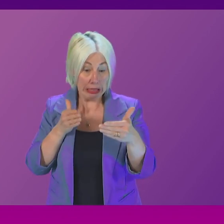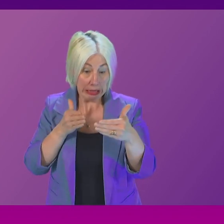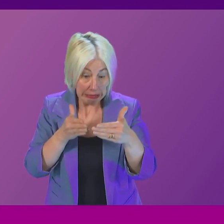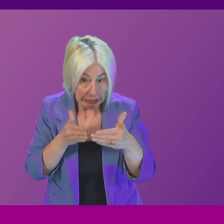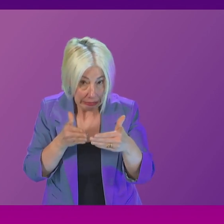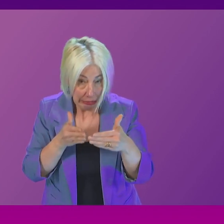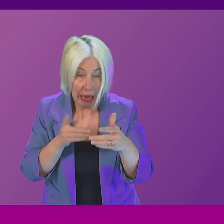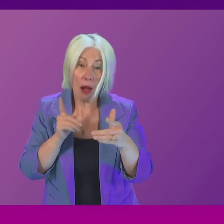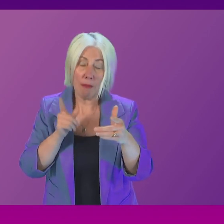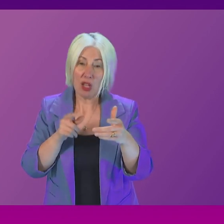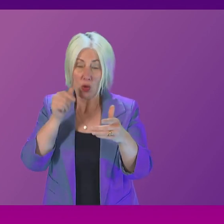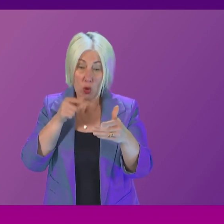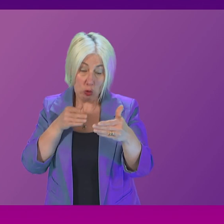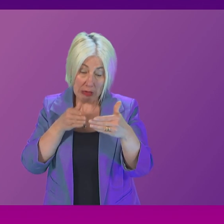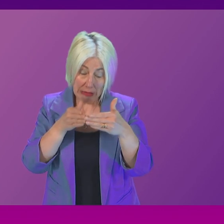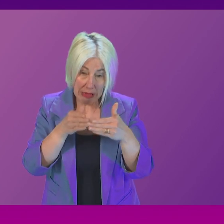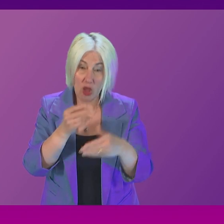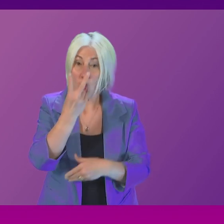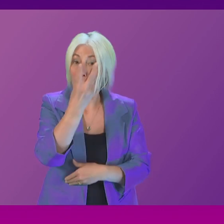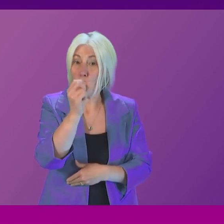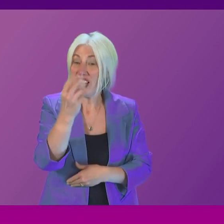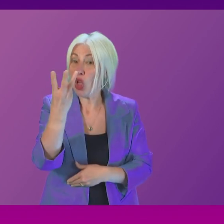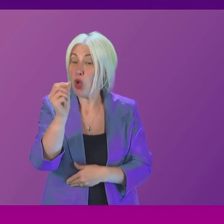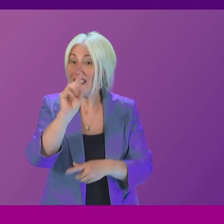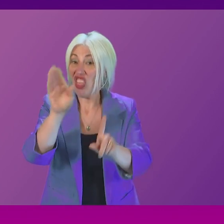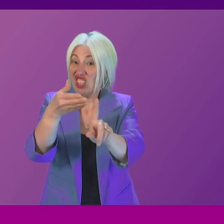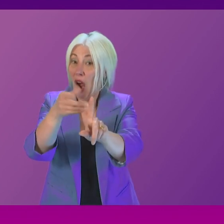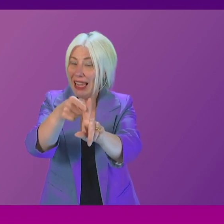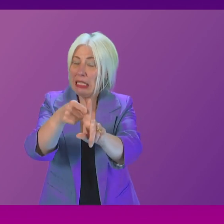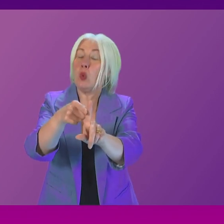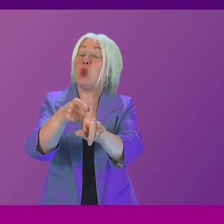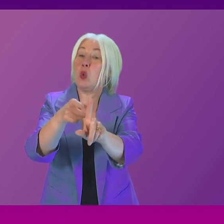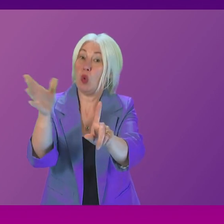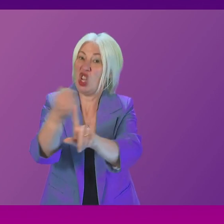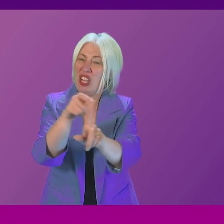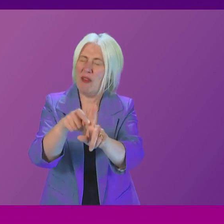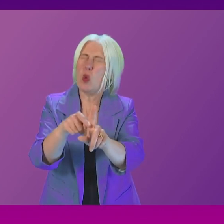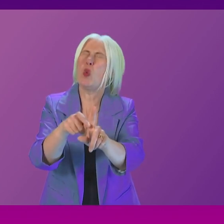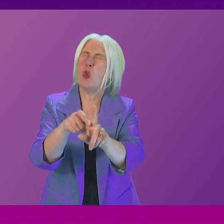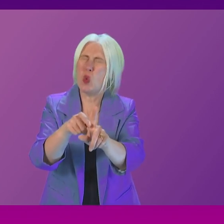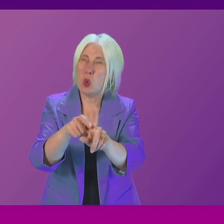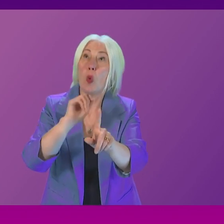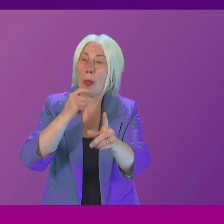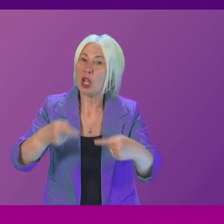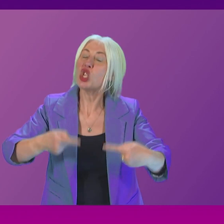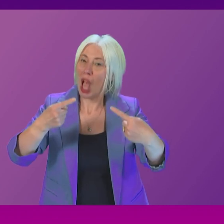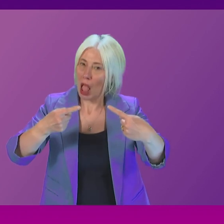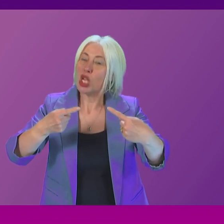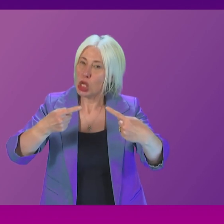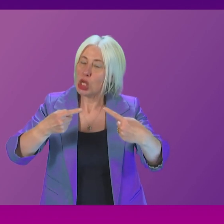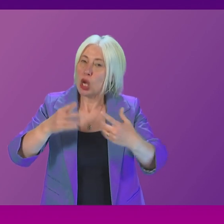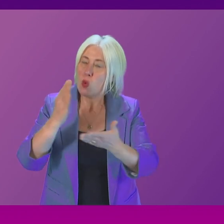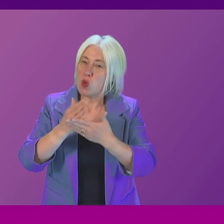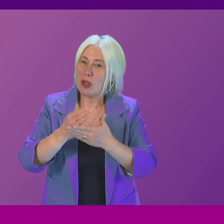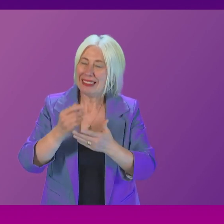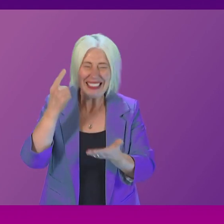target. But we know getting to that 2030 target is going to be extremely challenging. And it's going to require really